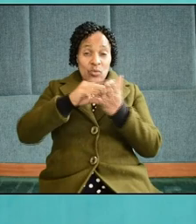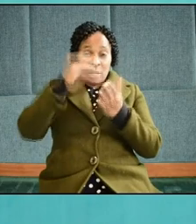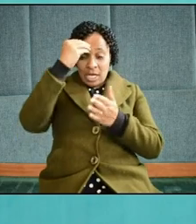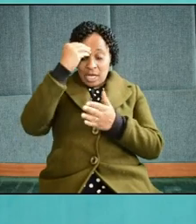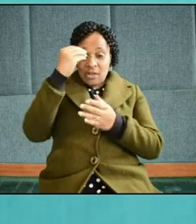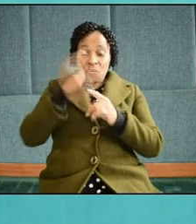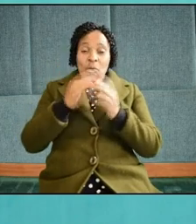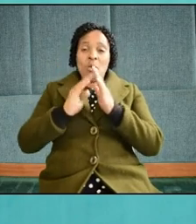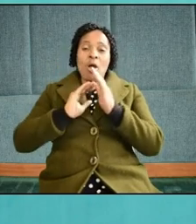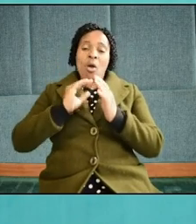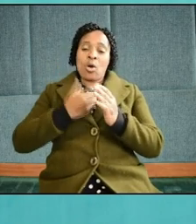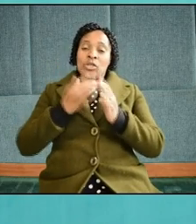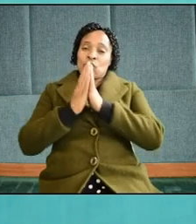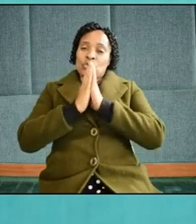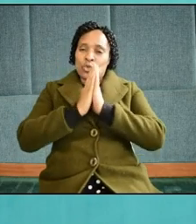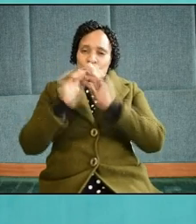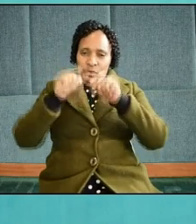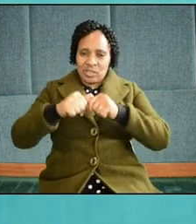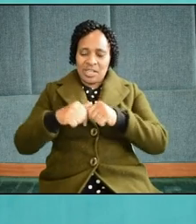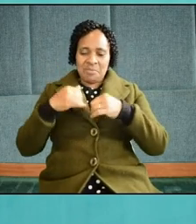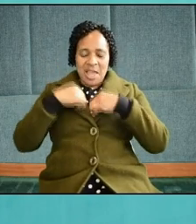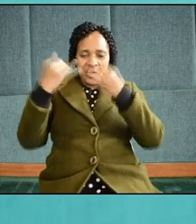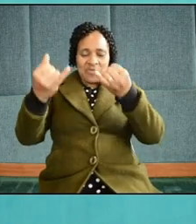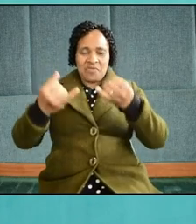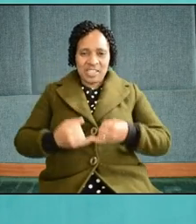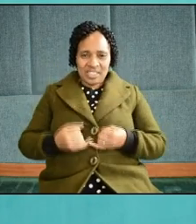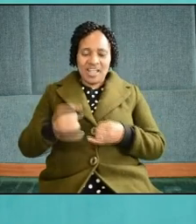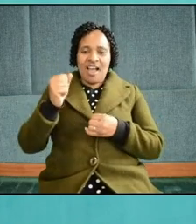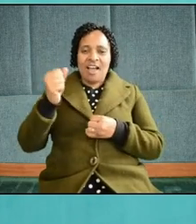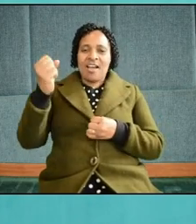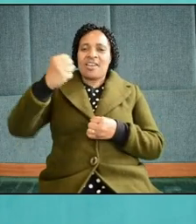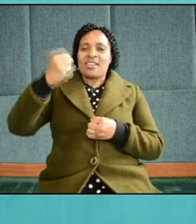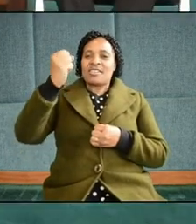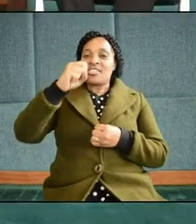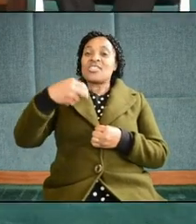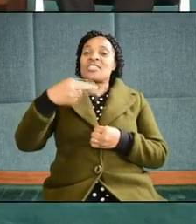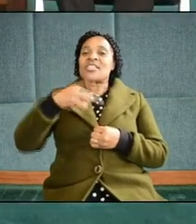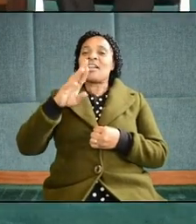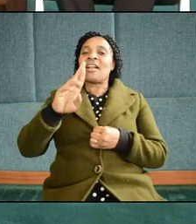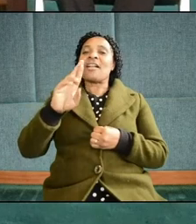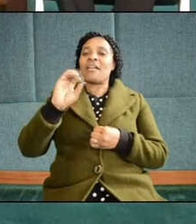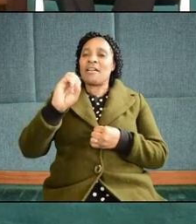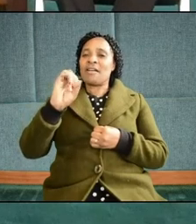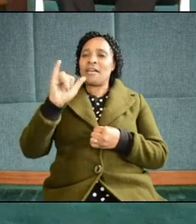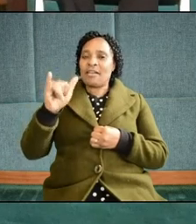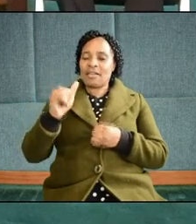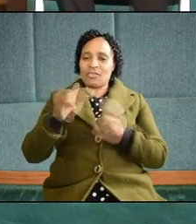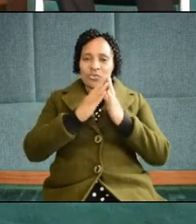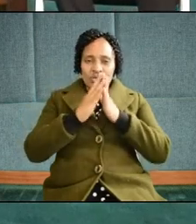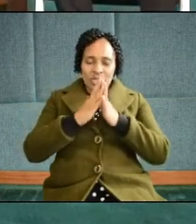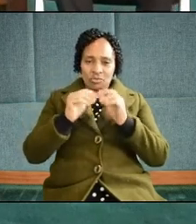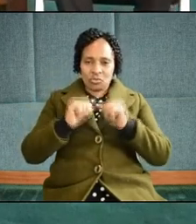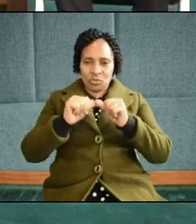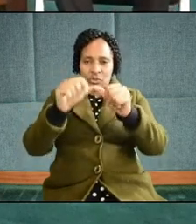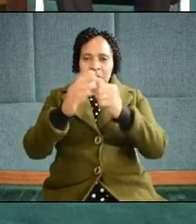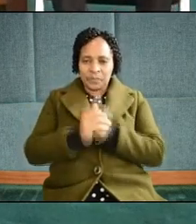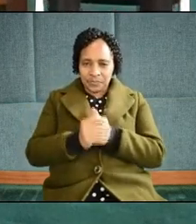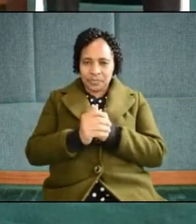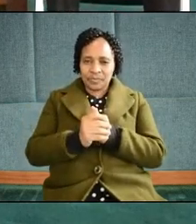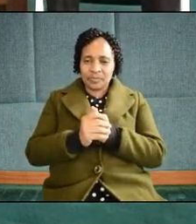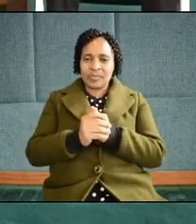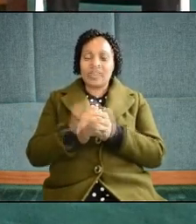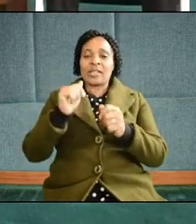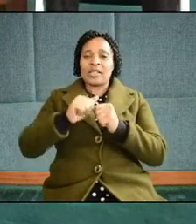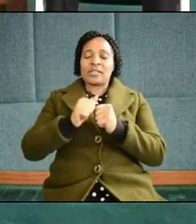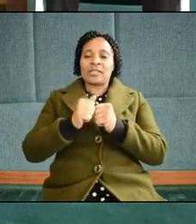story today. And so I'm going to invite Ashley to take us into the story as we proceed. Our story today comes